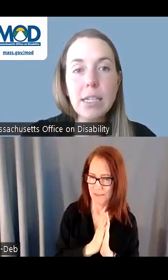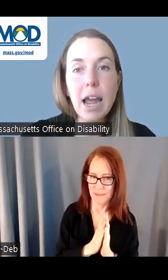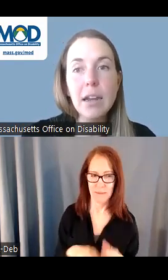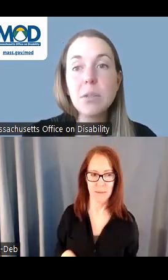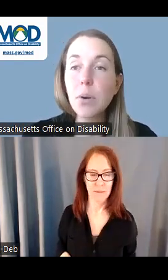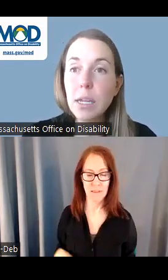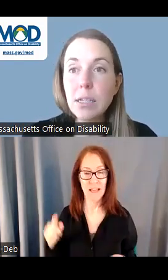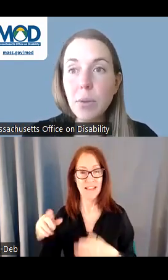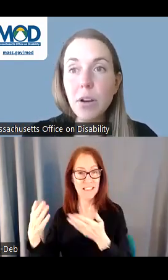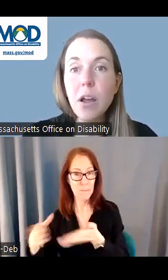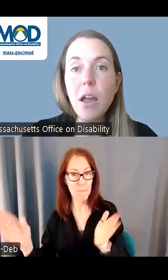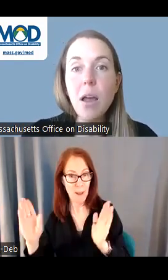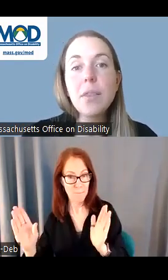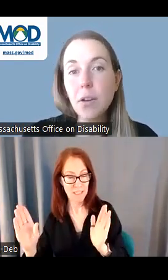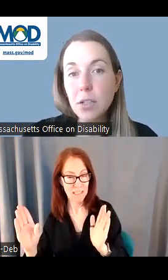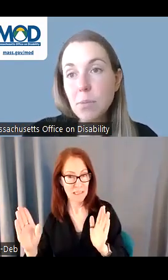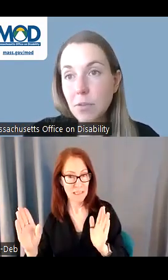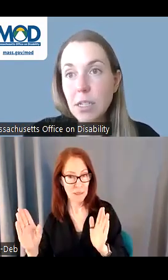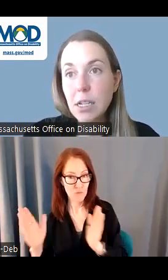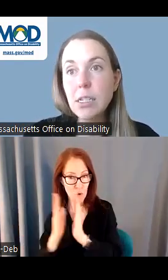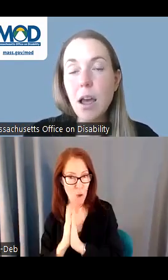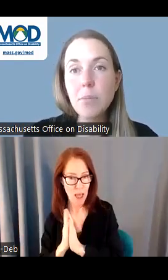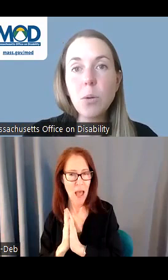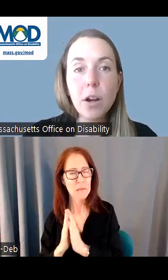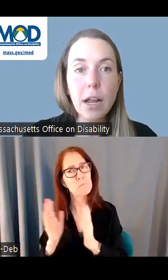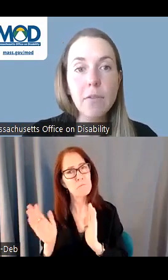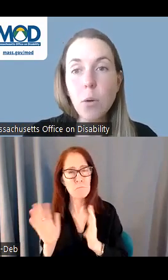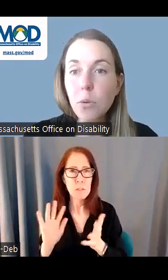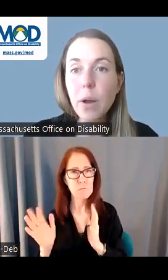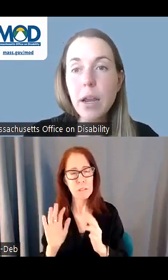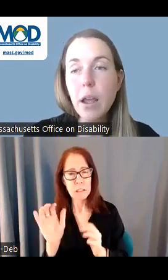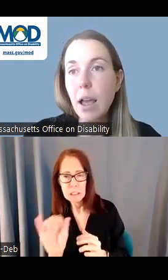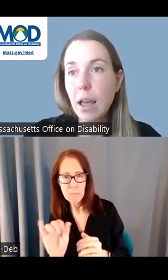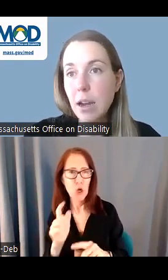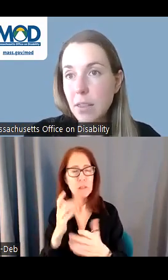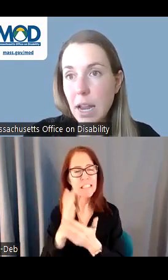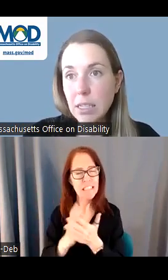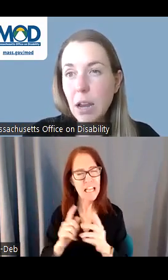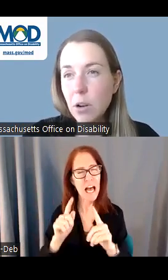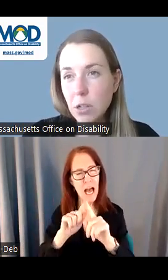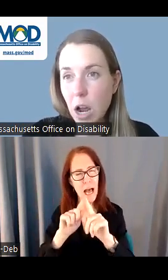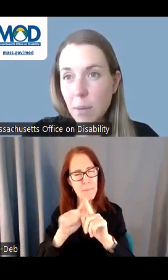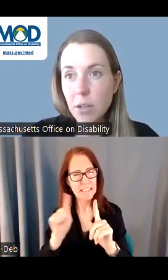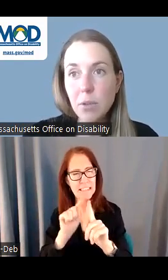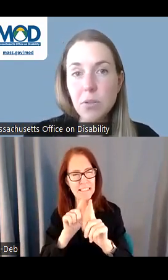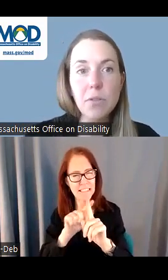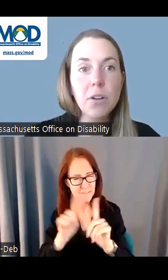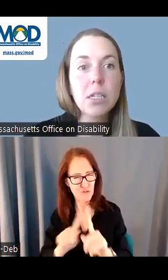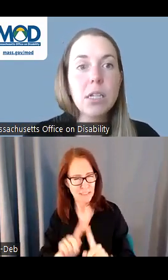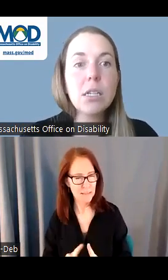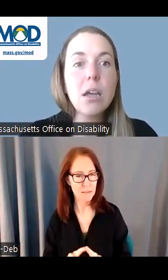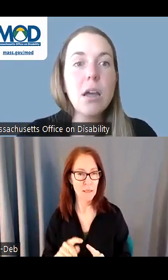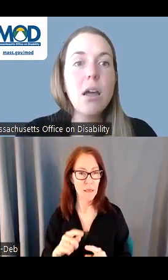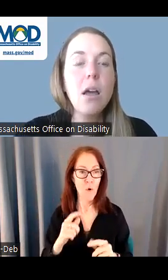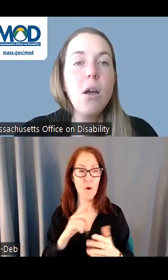public side is pretty similar, but there are some differences. So we're going to kind of go through it. And then on the next slide, we're going to talk about some of those